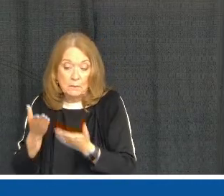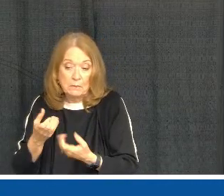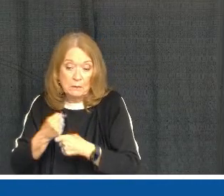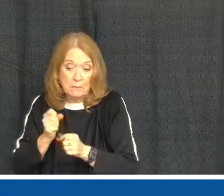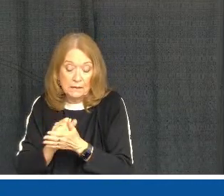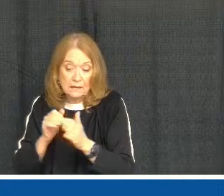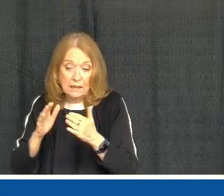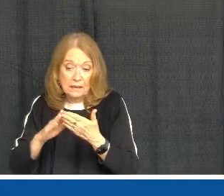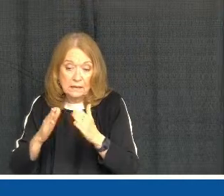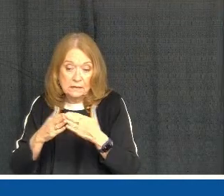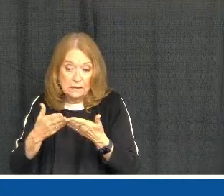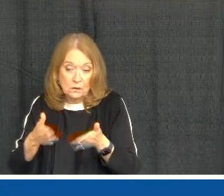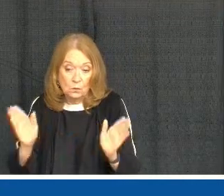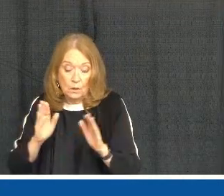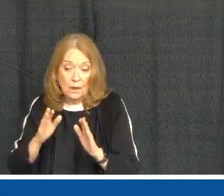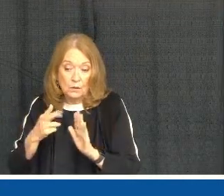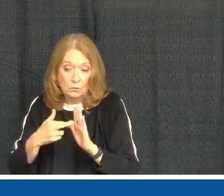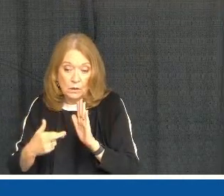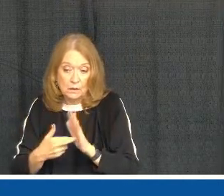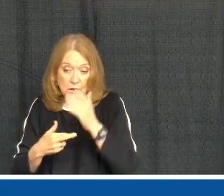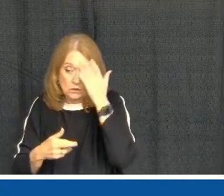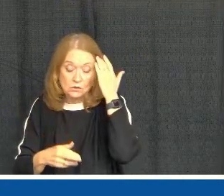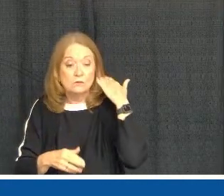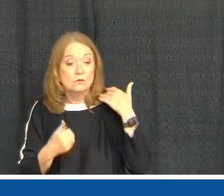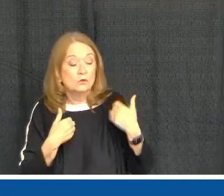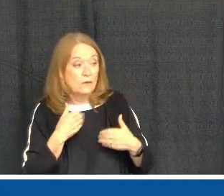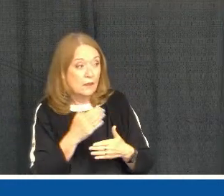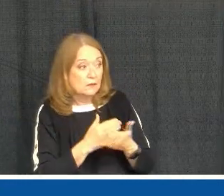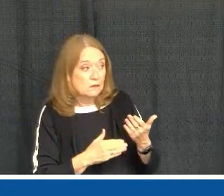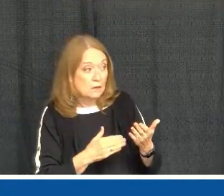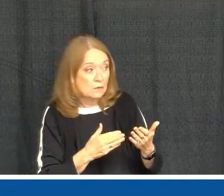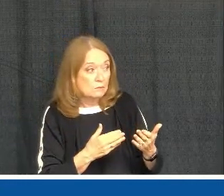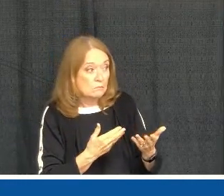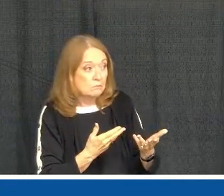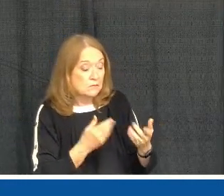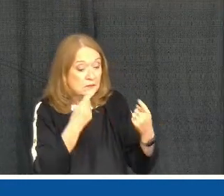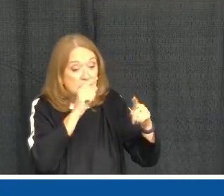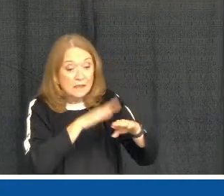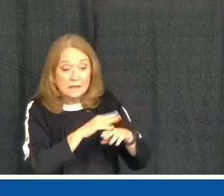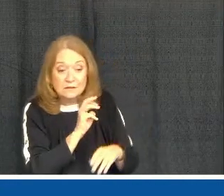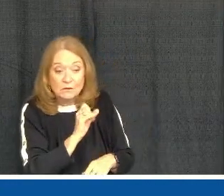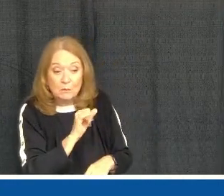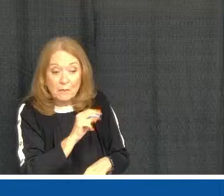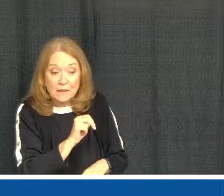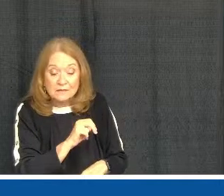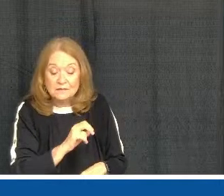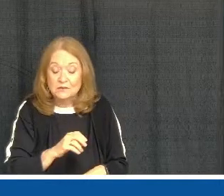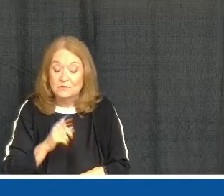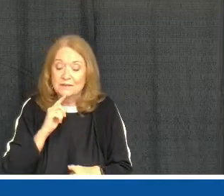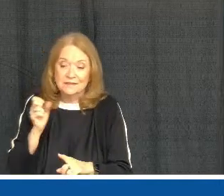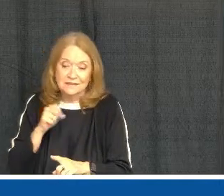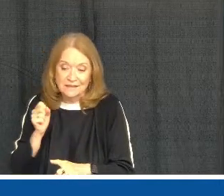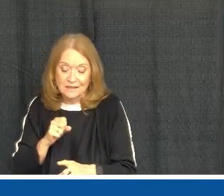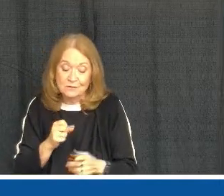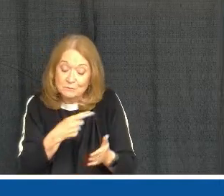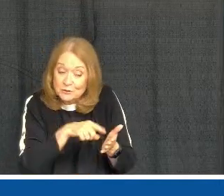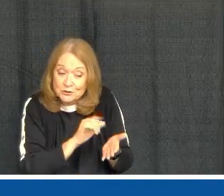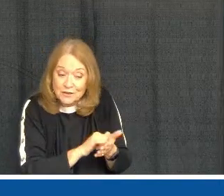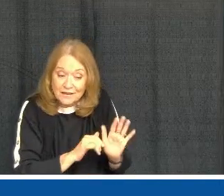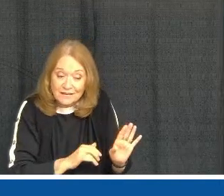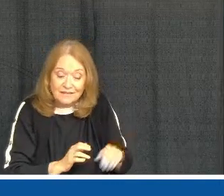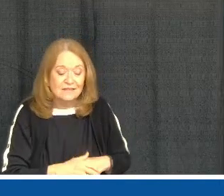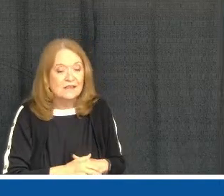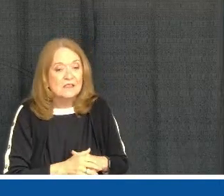regulation. But you do admit we've had some proven success in Madison Street? Some, yeah. Okay, just checking. Appreciate that. But,